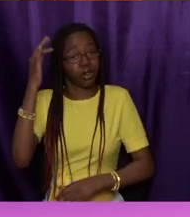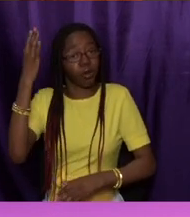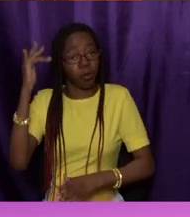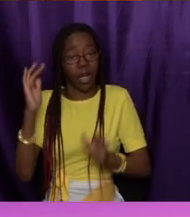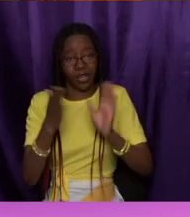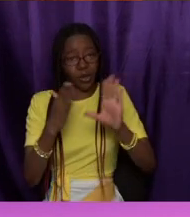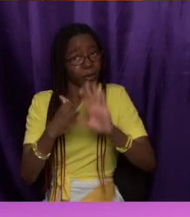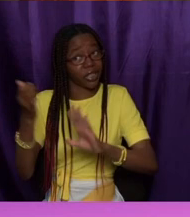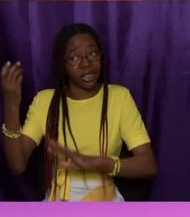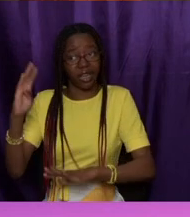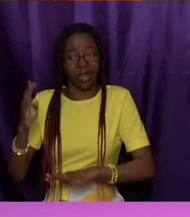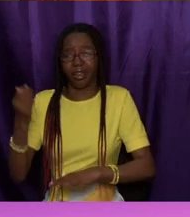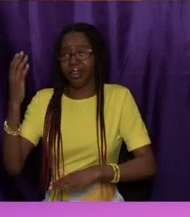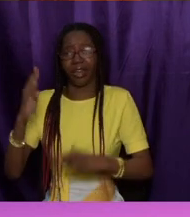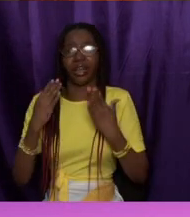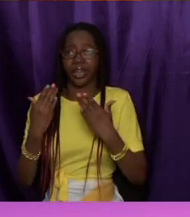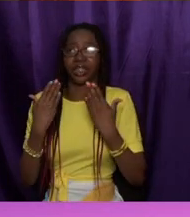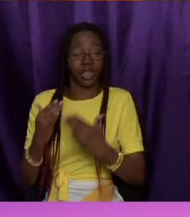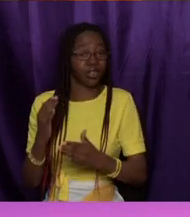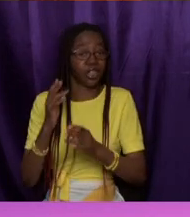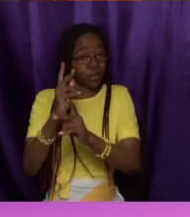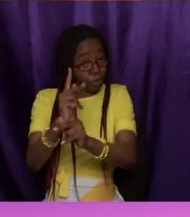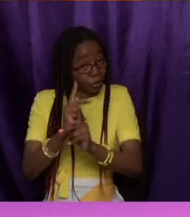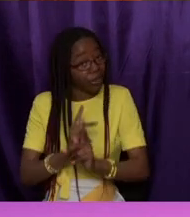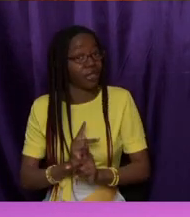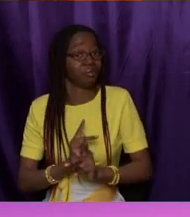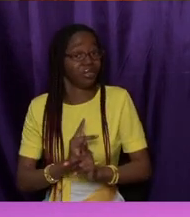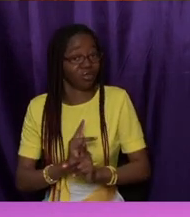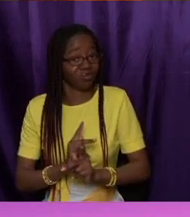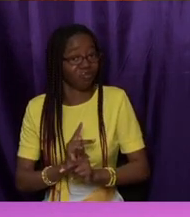doing it. You're like, God, I thank you that you're going to keep it.